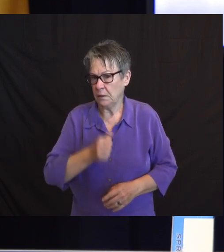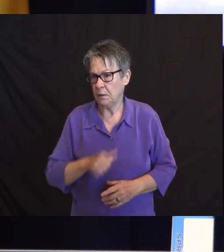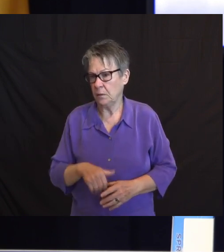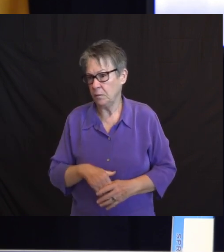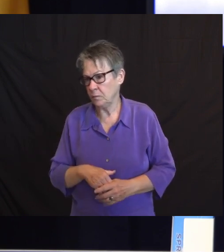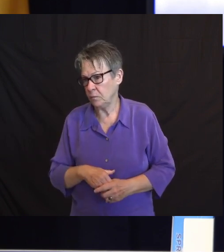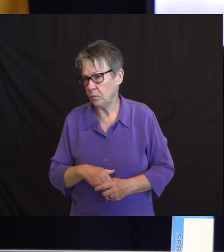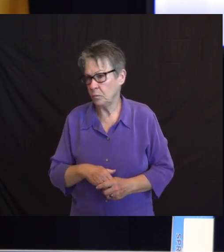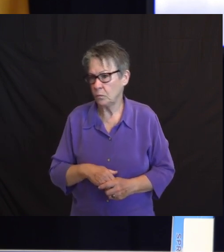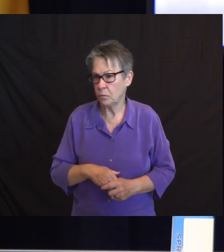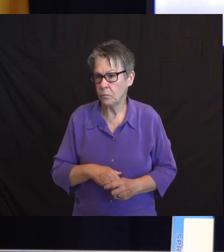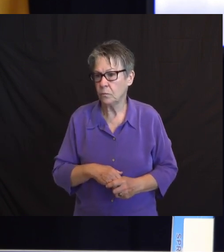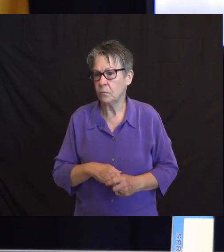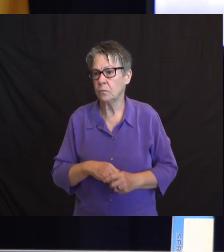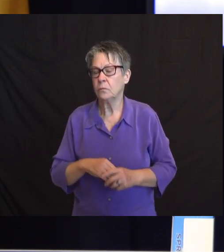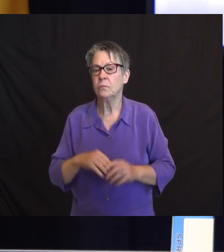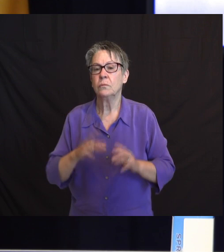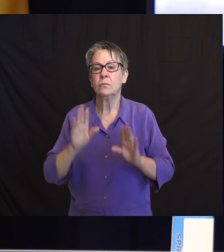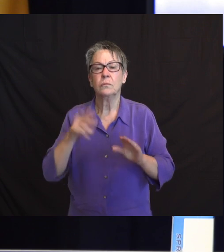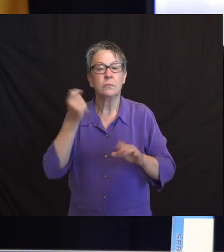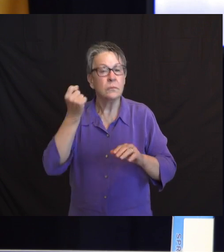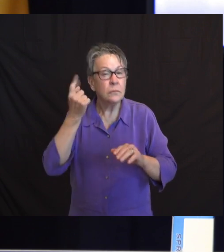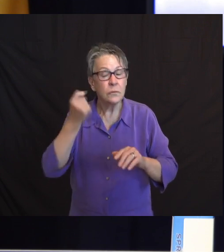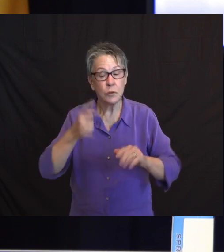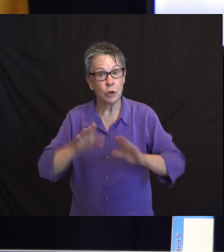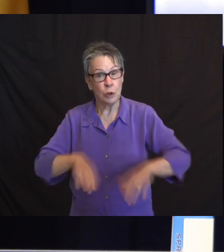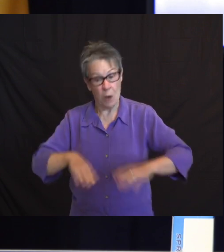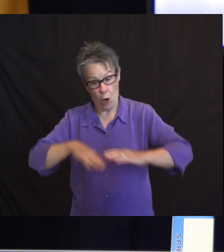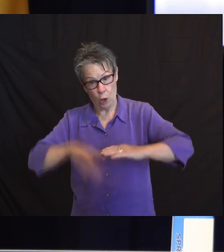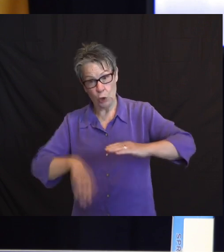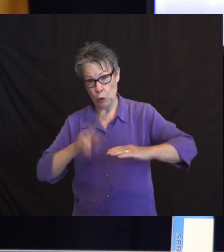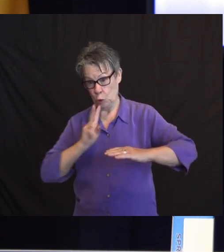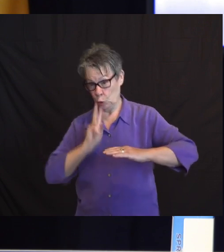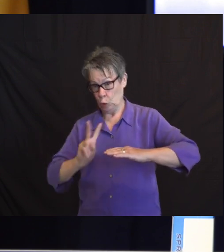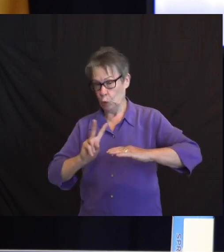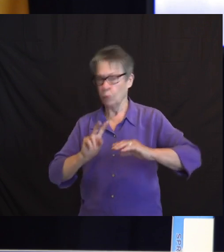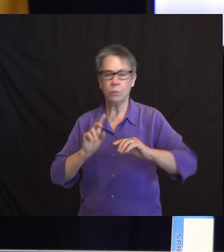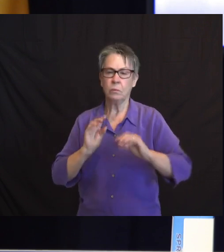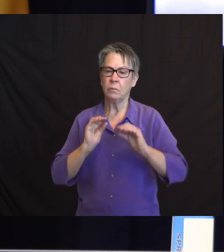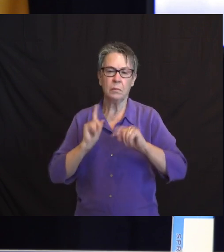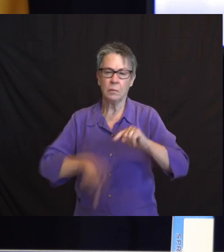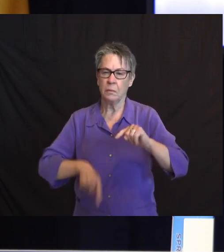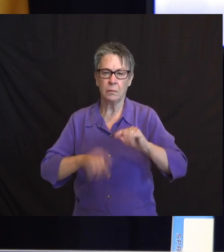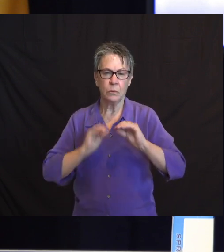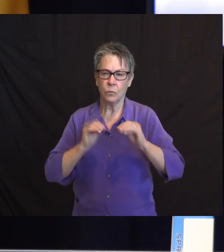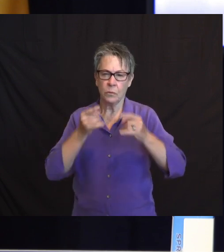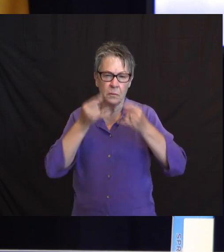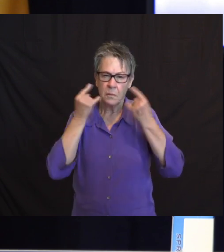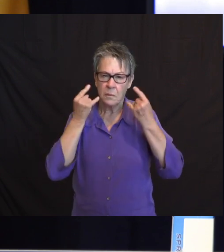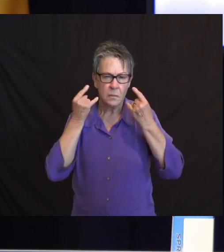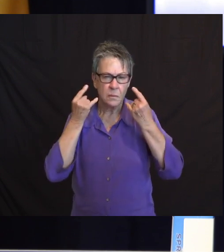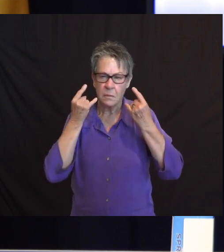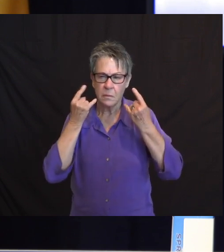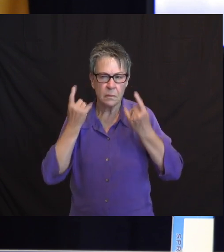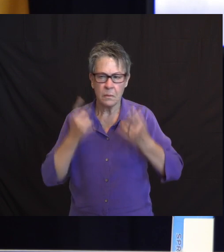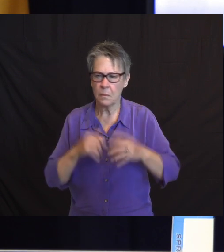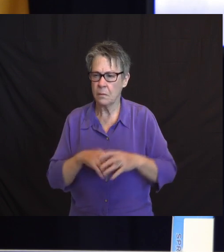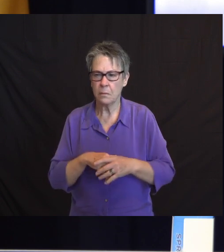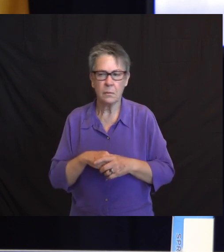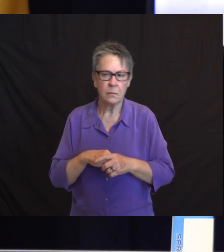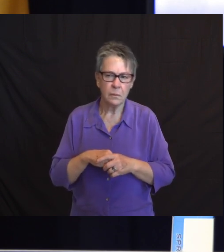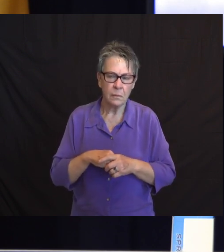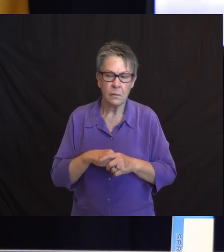2. All youth camps are prohibited from on-site activities engaging in full contact sports and